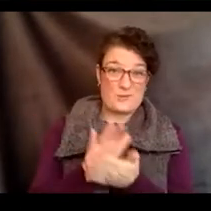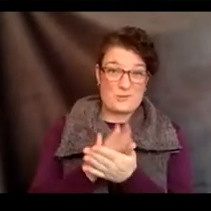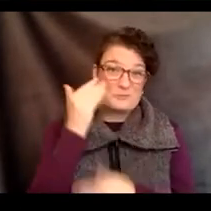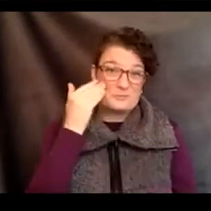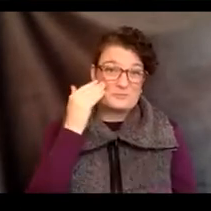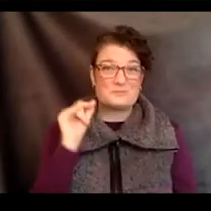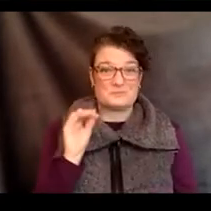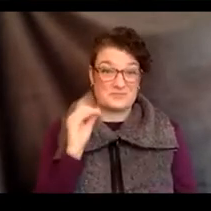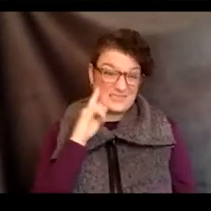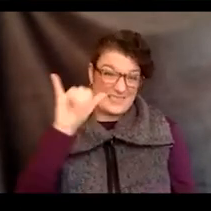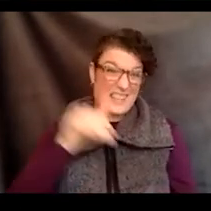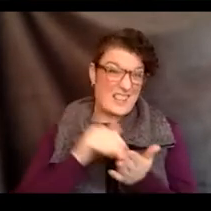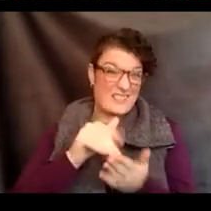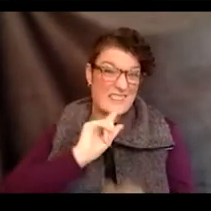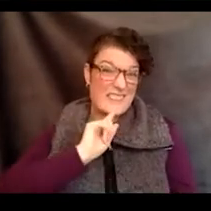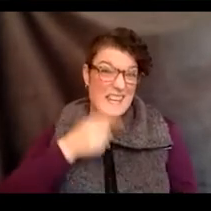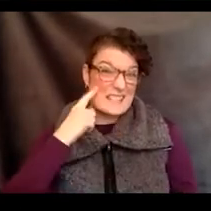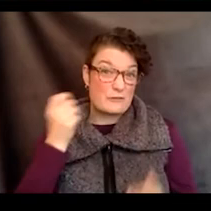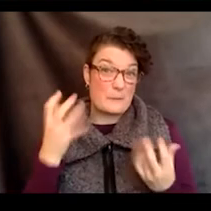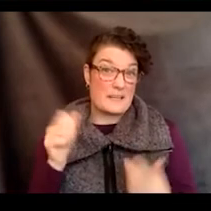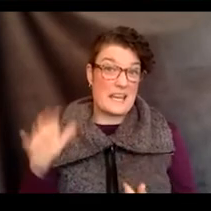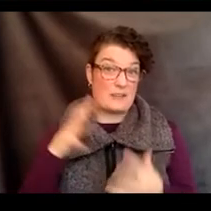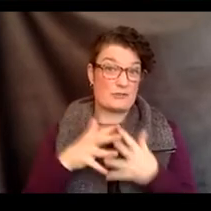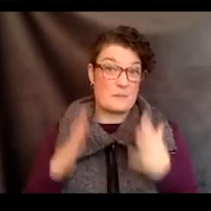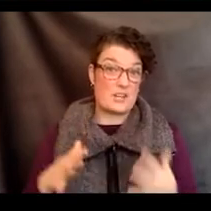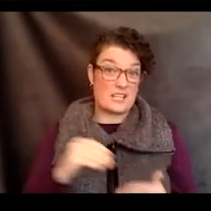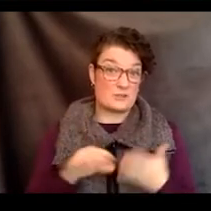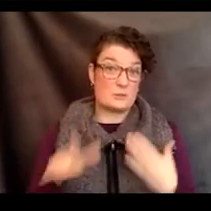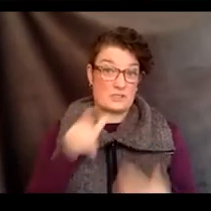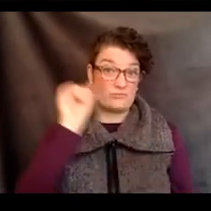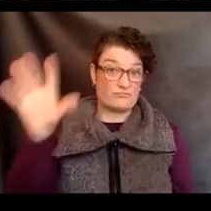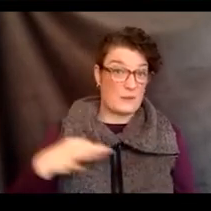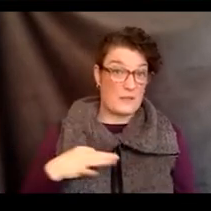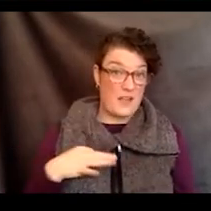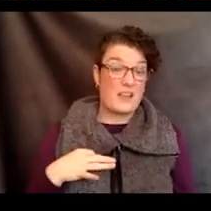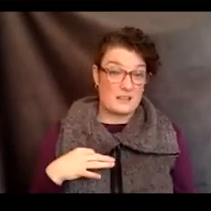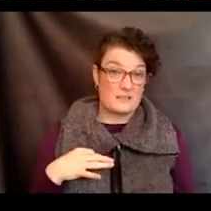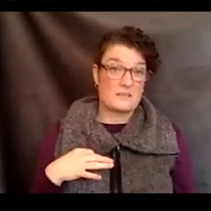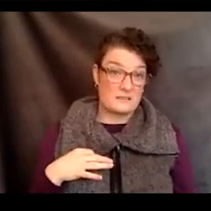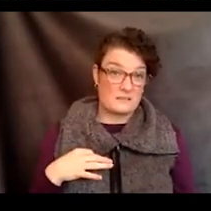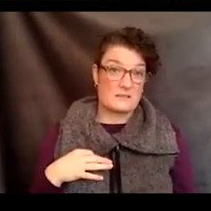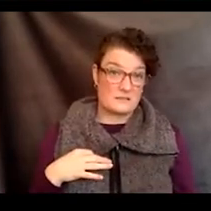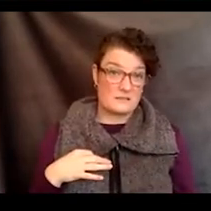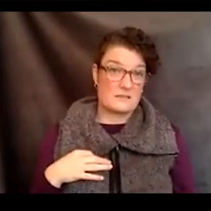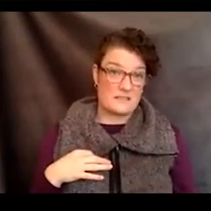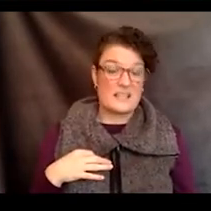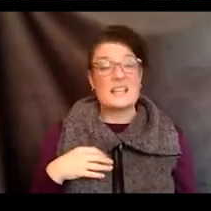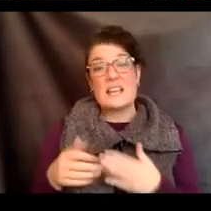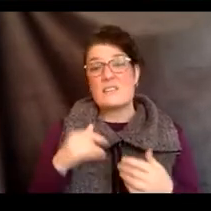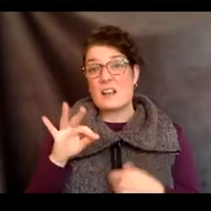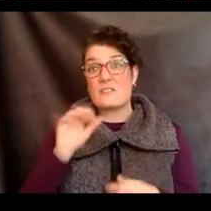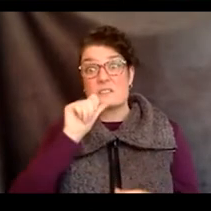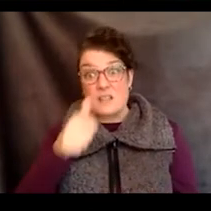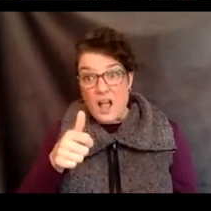actually often the case for many Asian American students who are applying, because there is this, even if it's not the